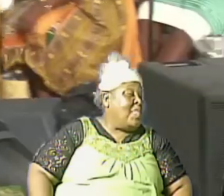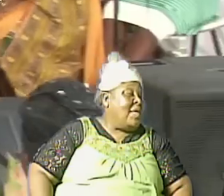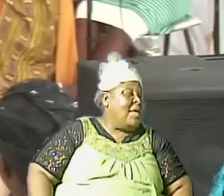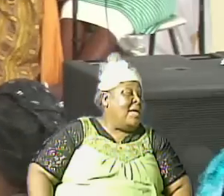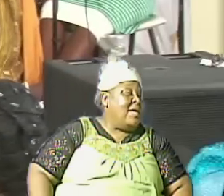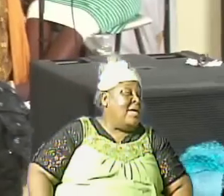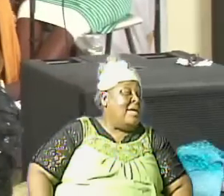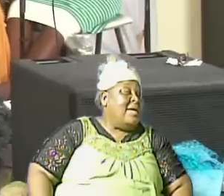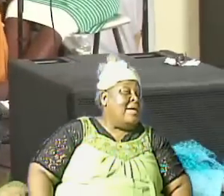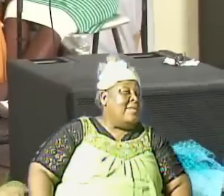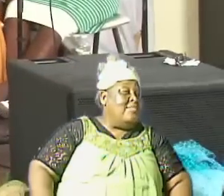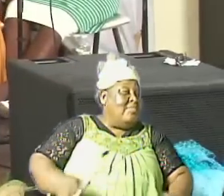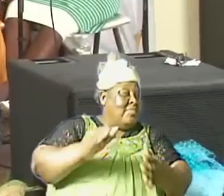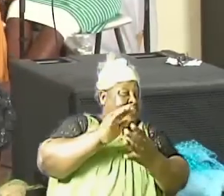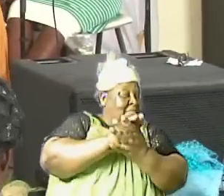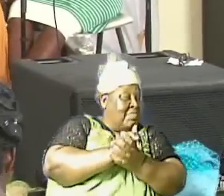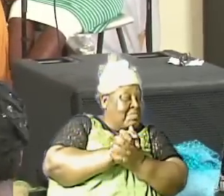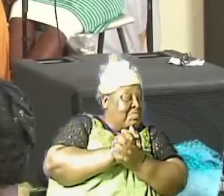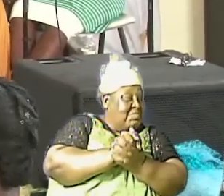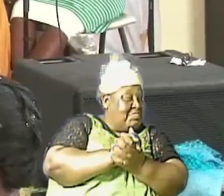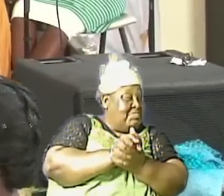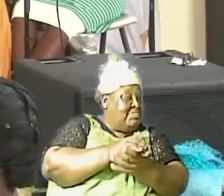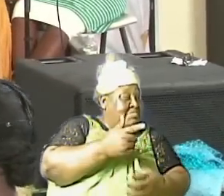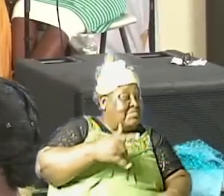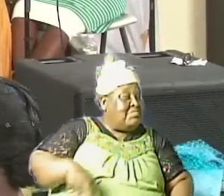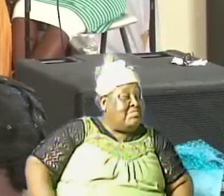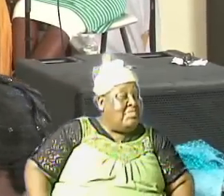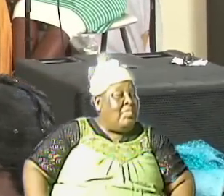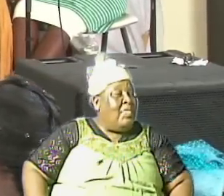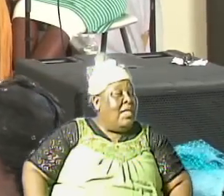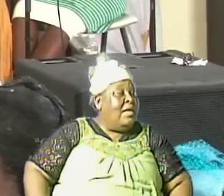That was just a marriage lesson 101.